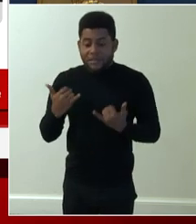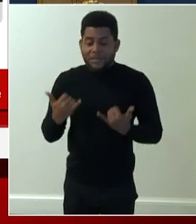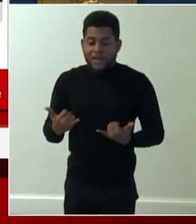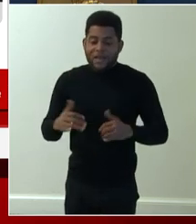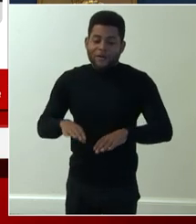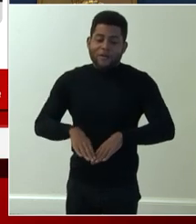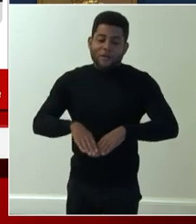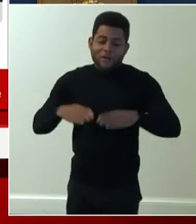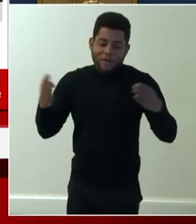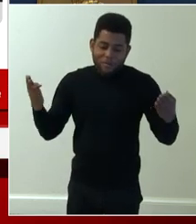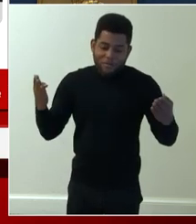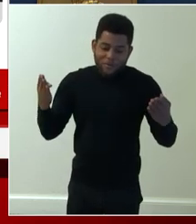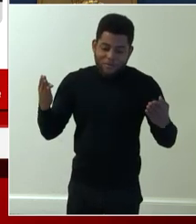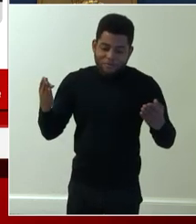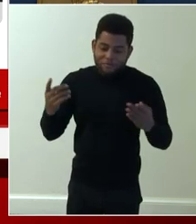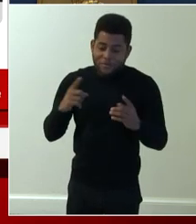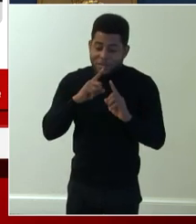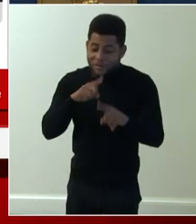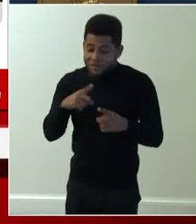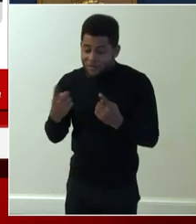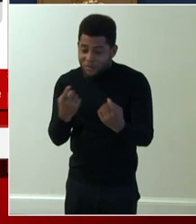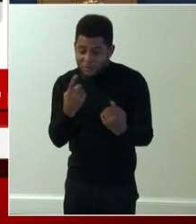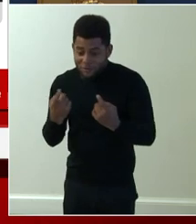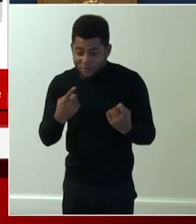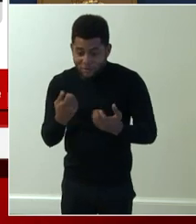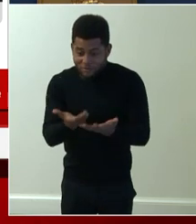to answer your questions.